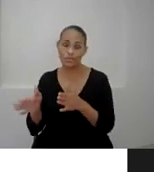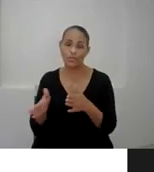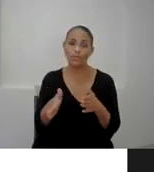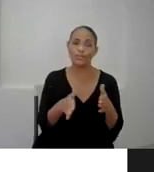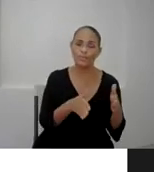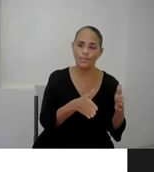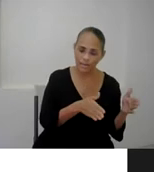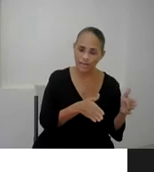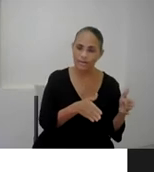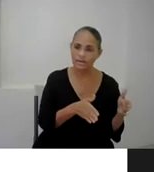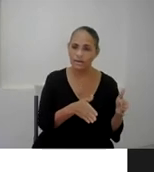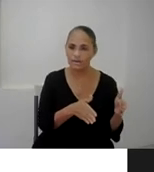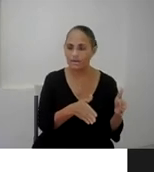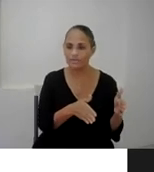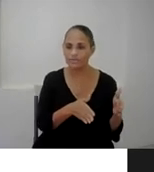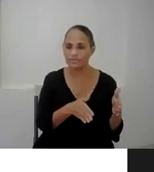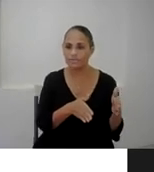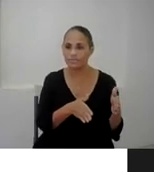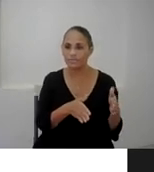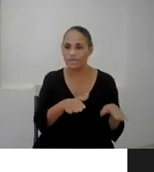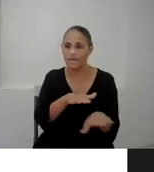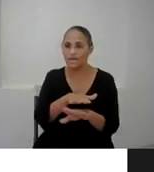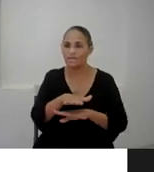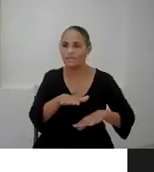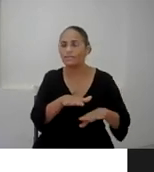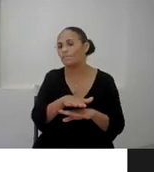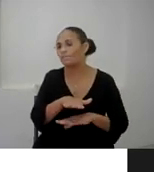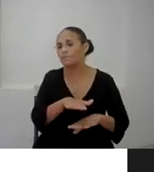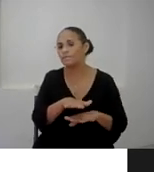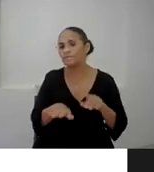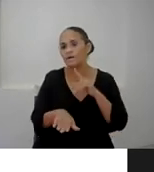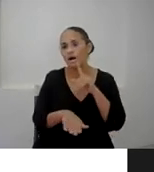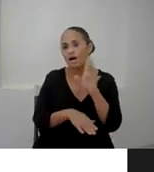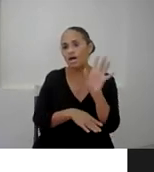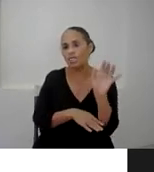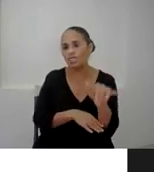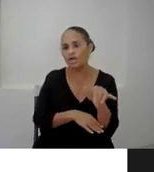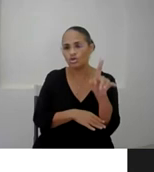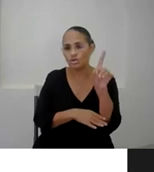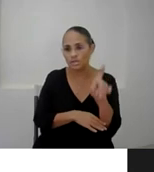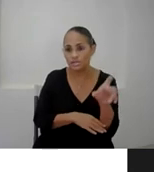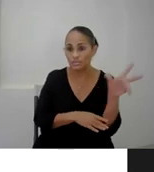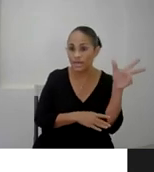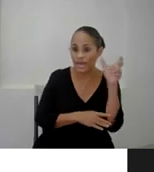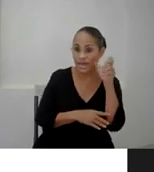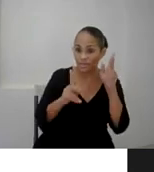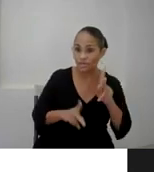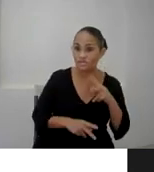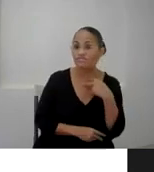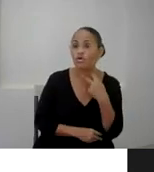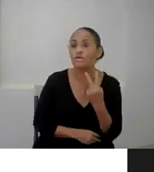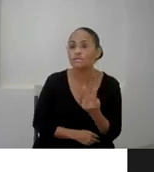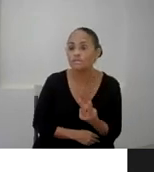similar principles. And the basics of it are that you need to be able to hear the person's voice.